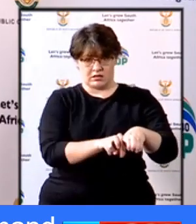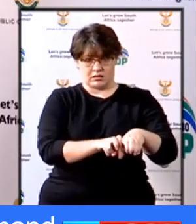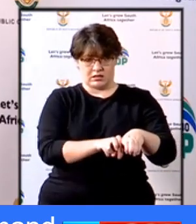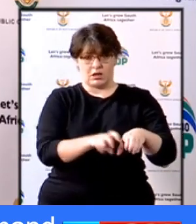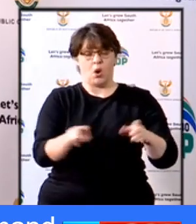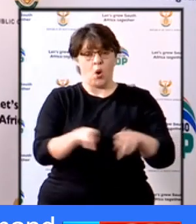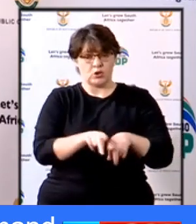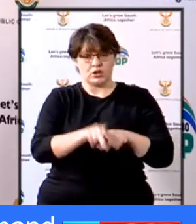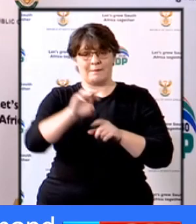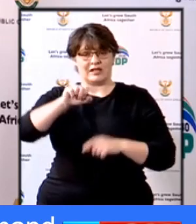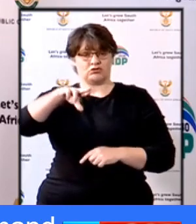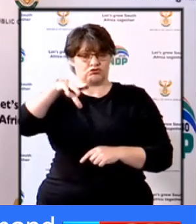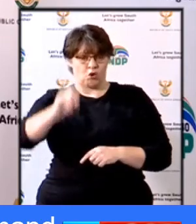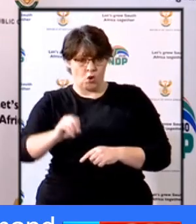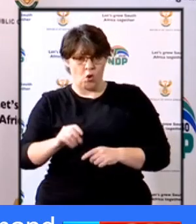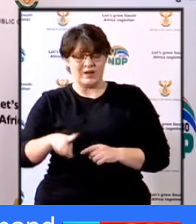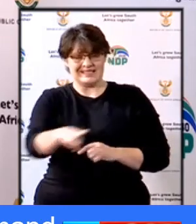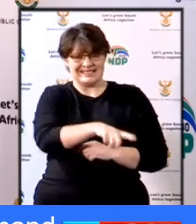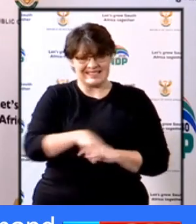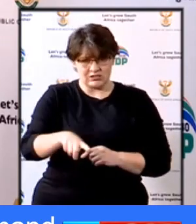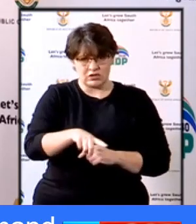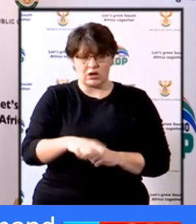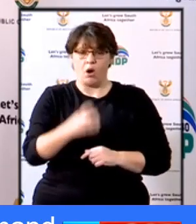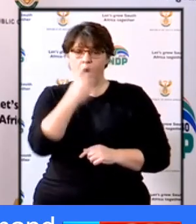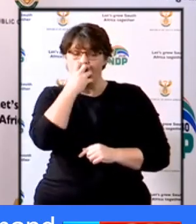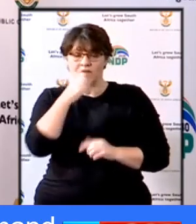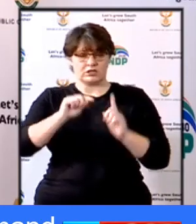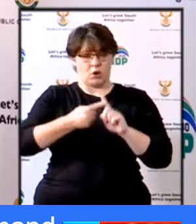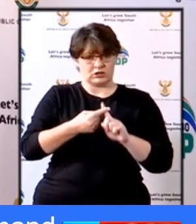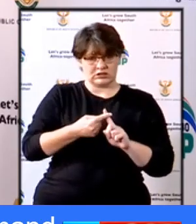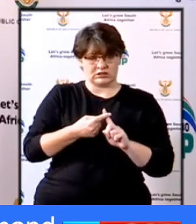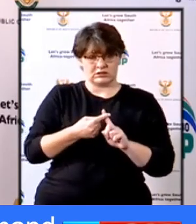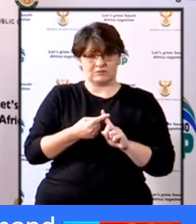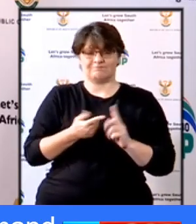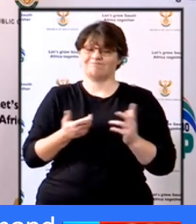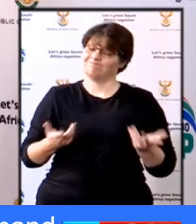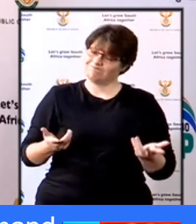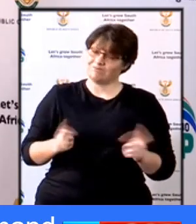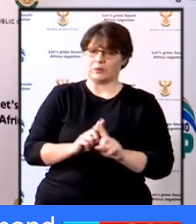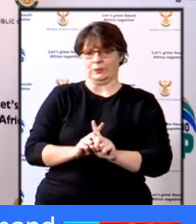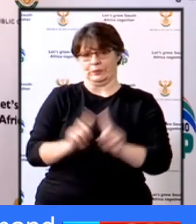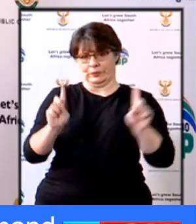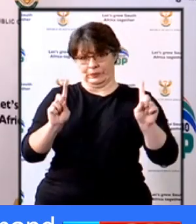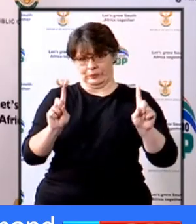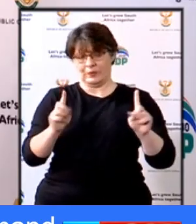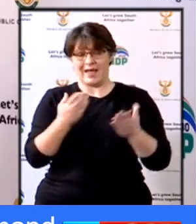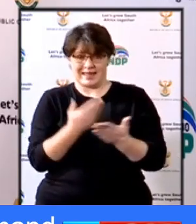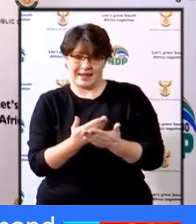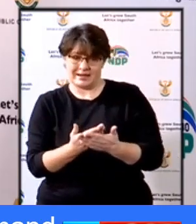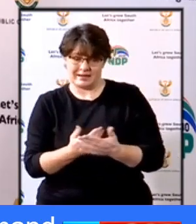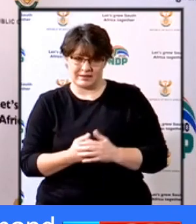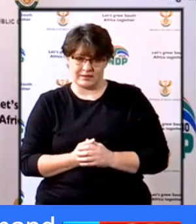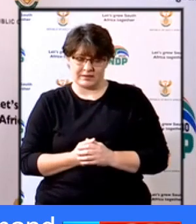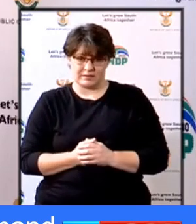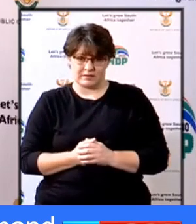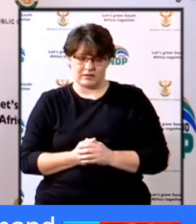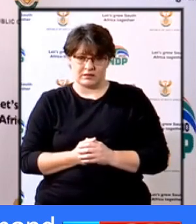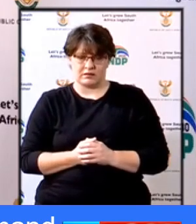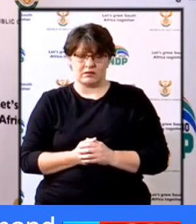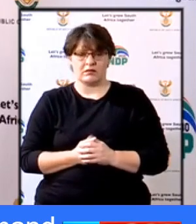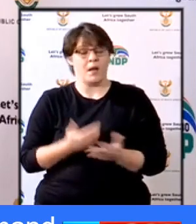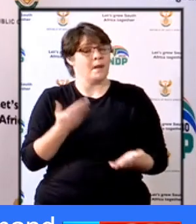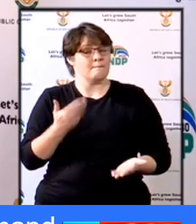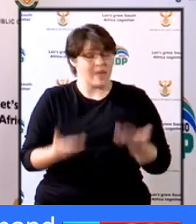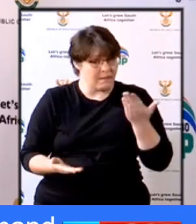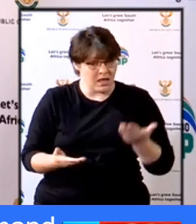between metropolitans and districts and hotspots may be prohibited, except for